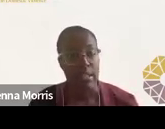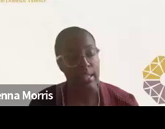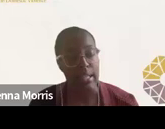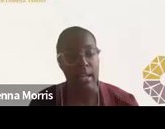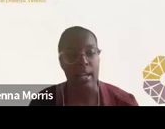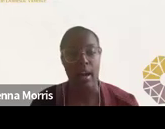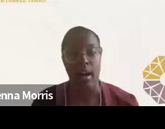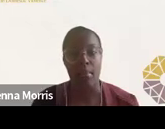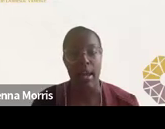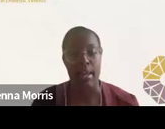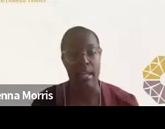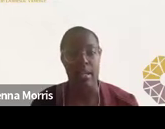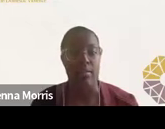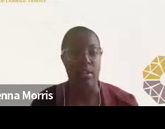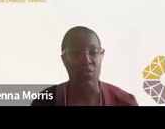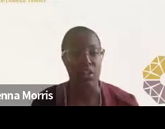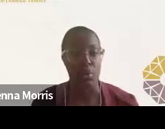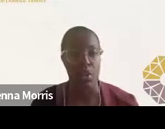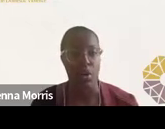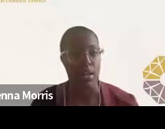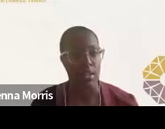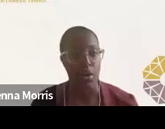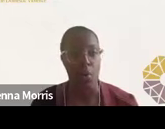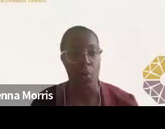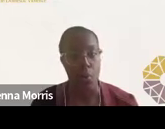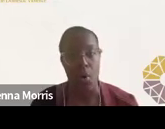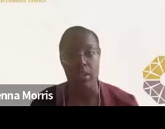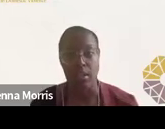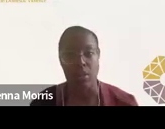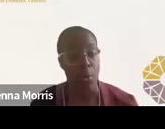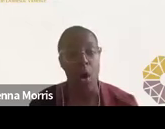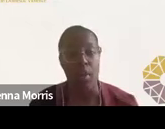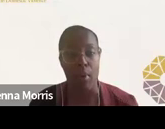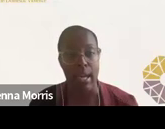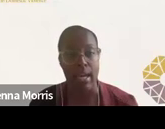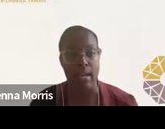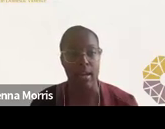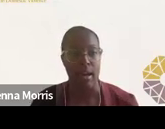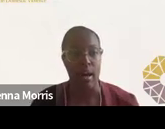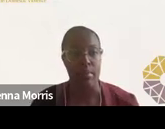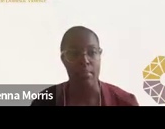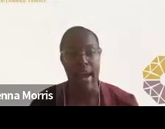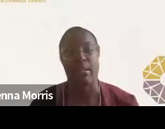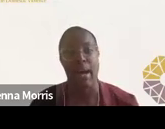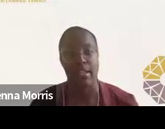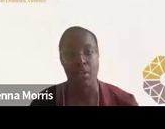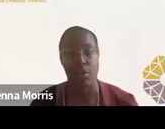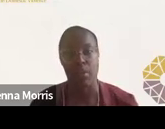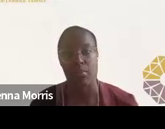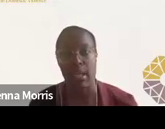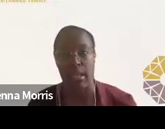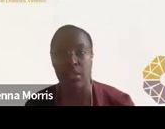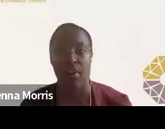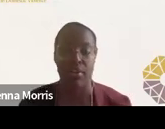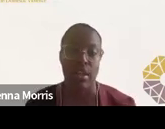essentially be sunsetting at the end of this fiscal year. And so we want to do all that we can to maximize their